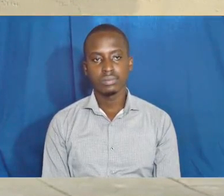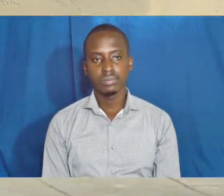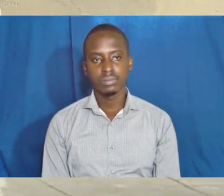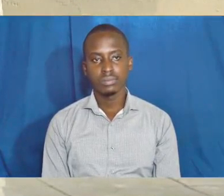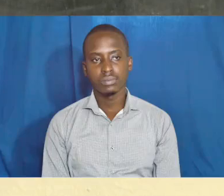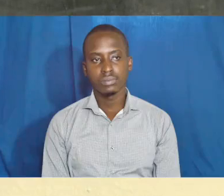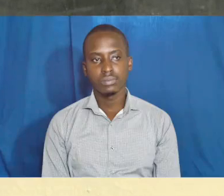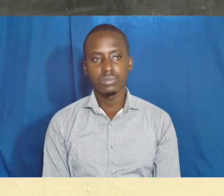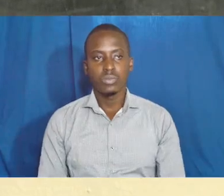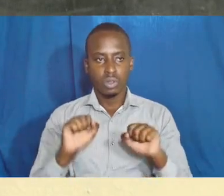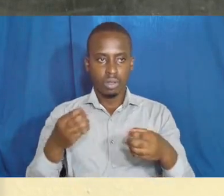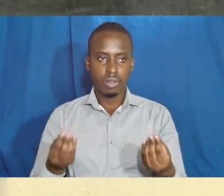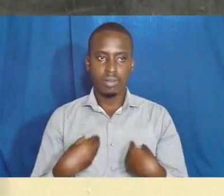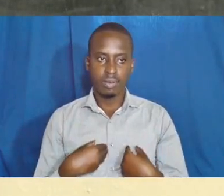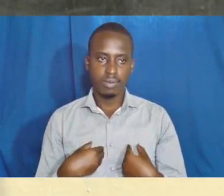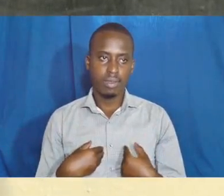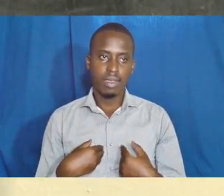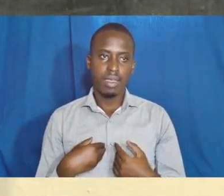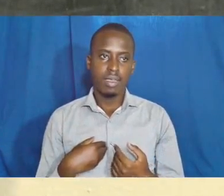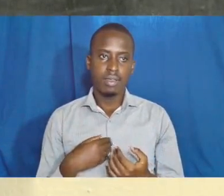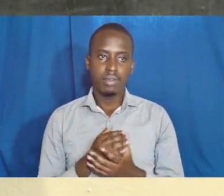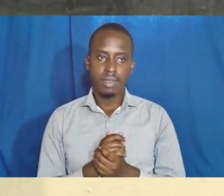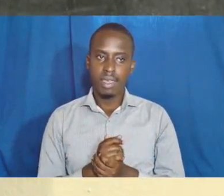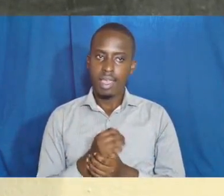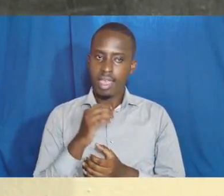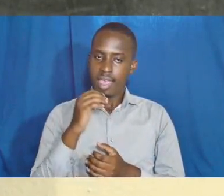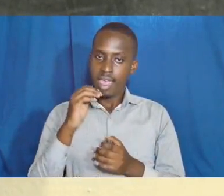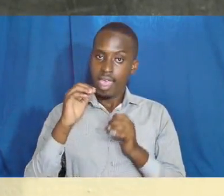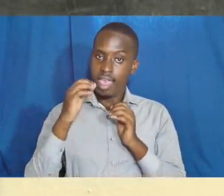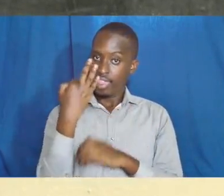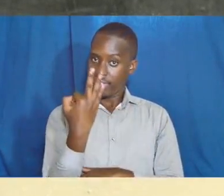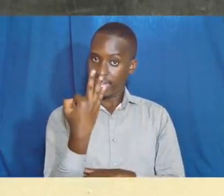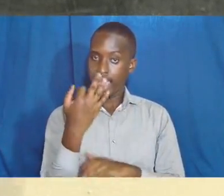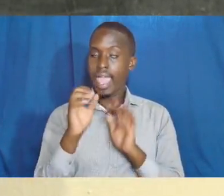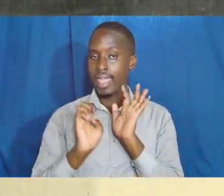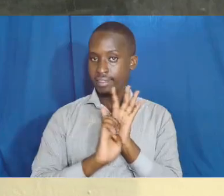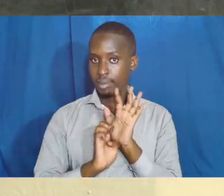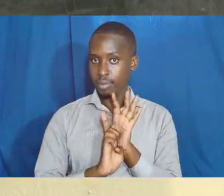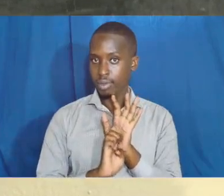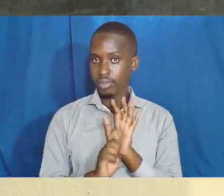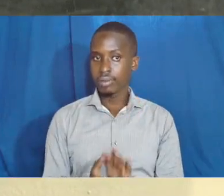So you give at least 3 examples